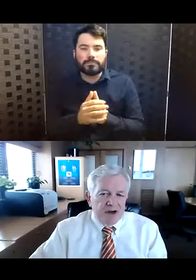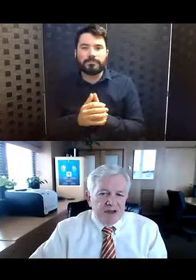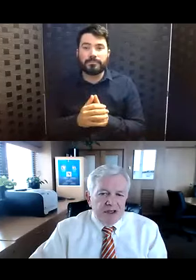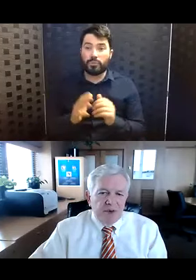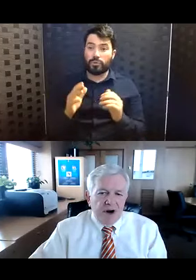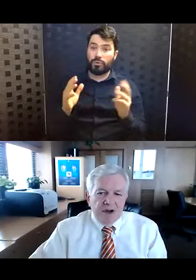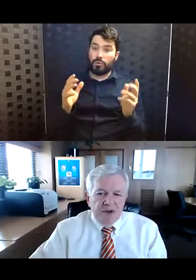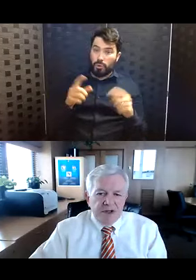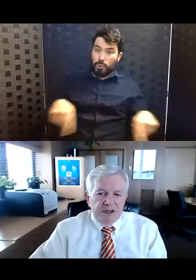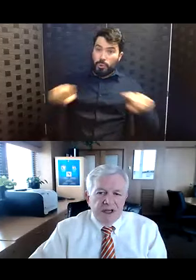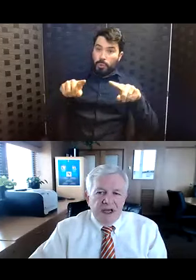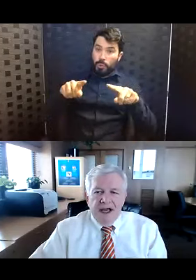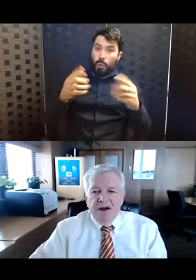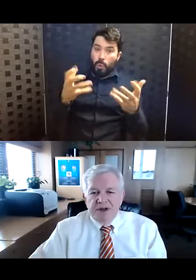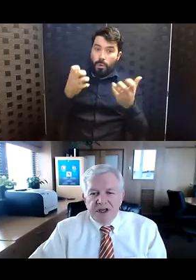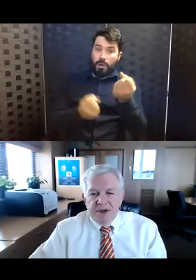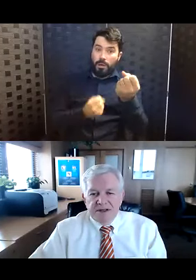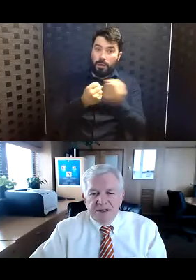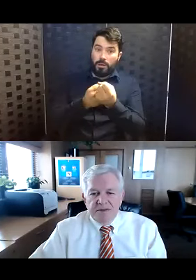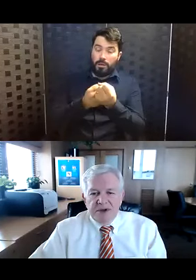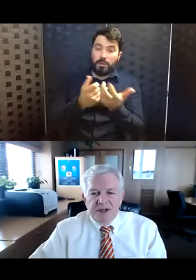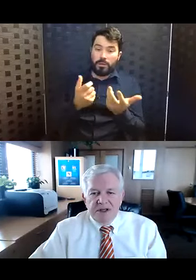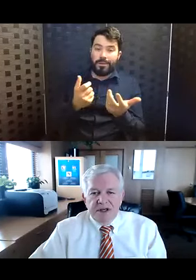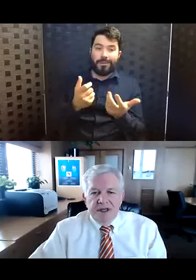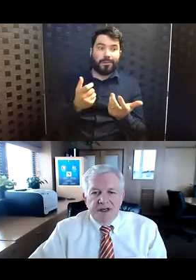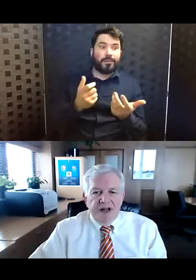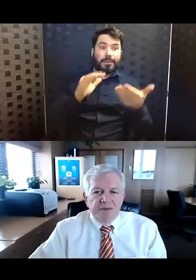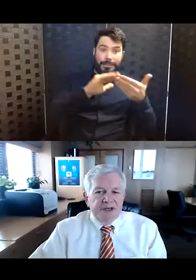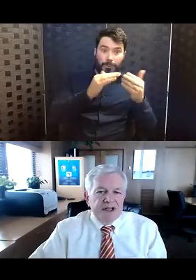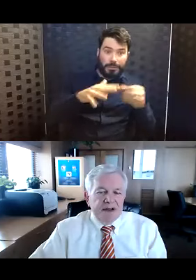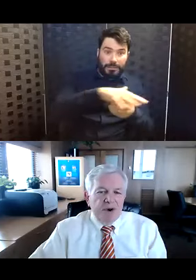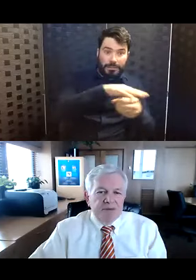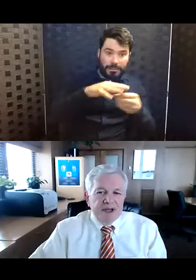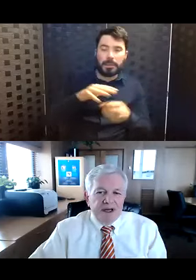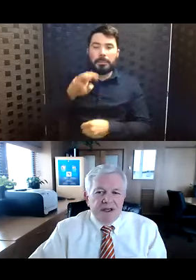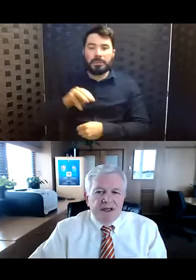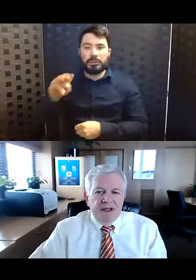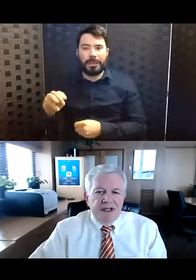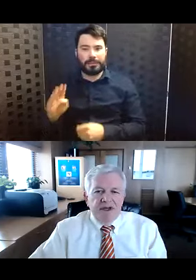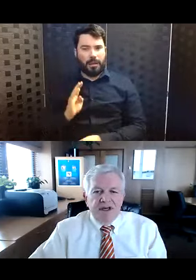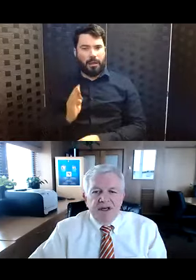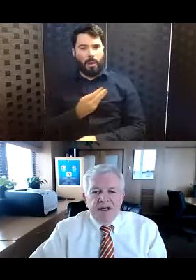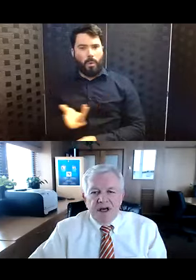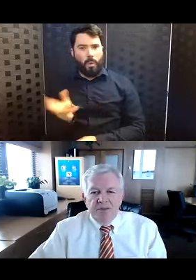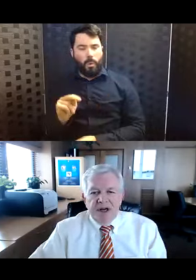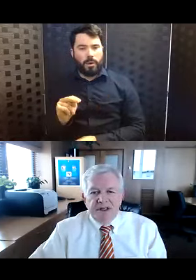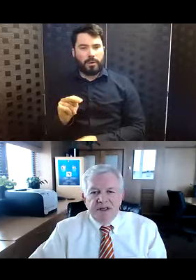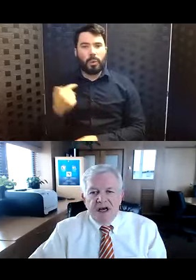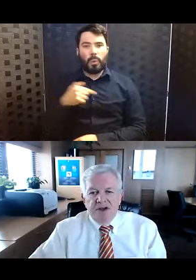support our community and our Michigan medicine community. Development has set up a website,